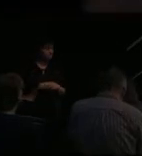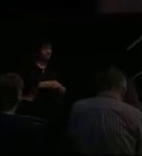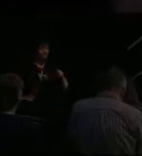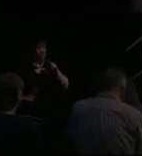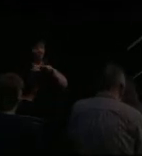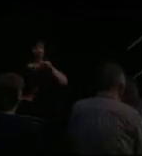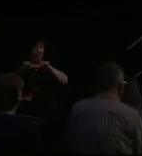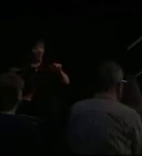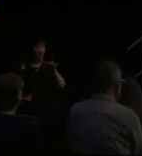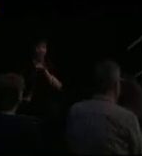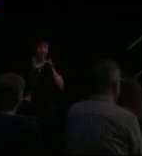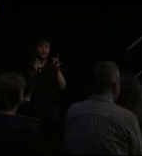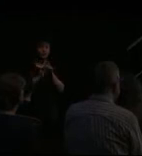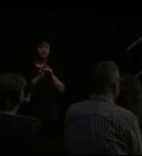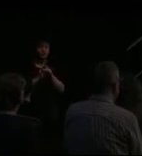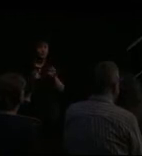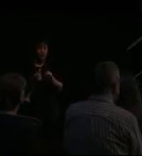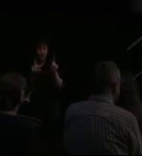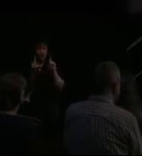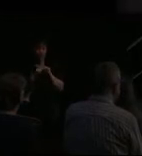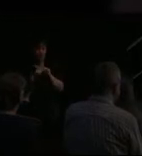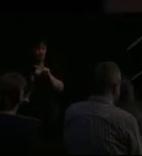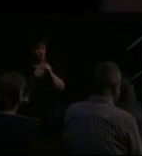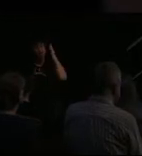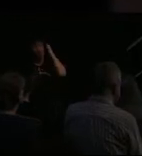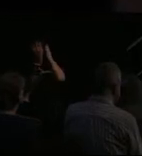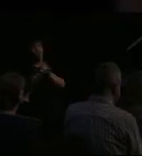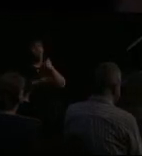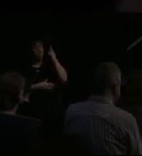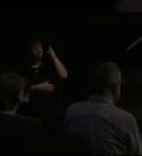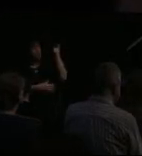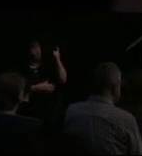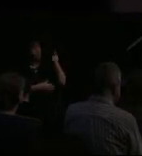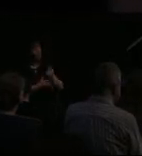Thank you, Lord Jesus, that we can trust in you.